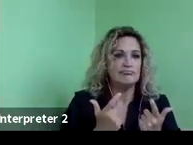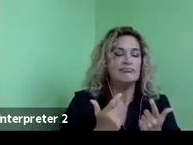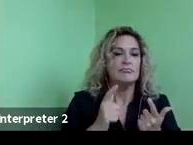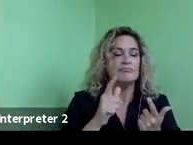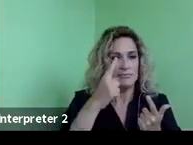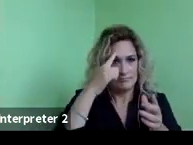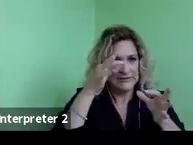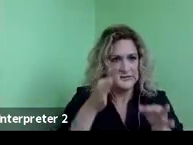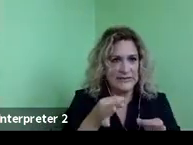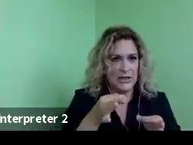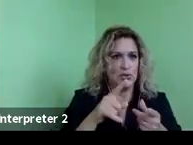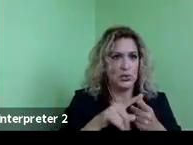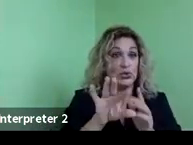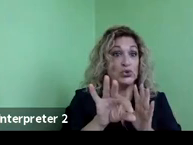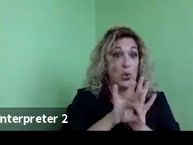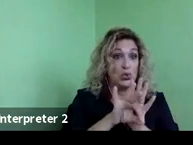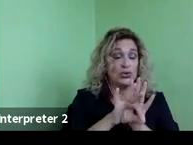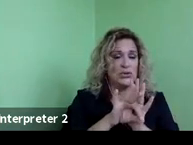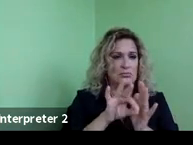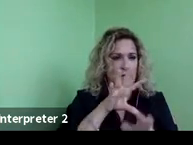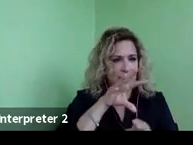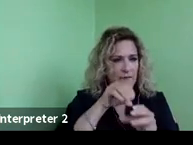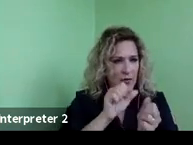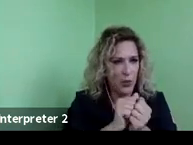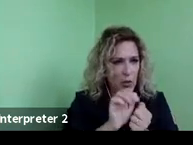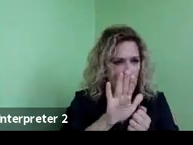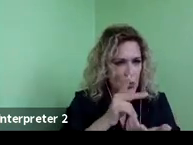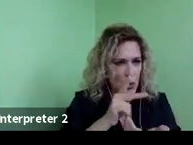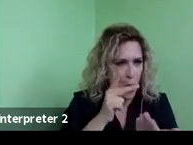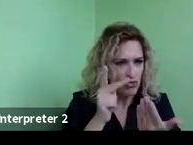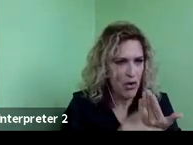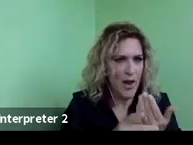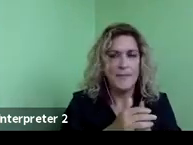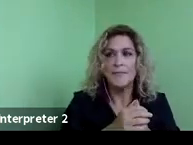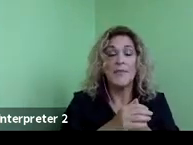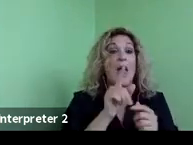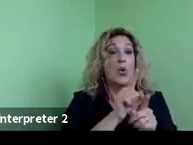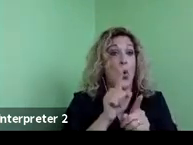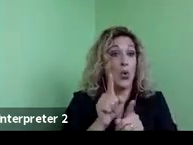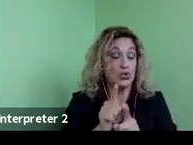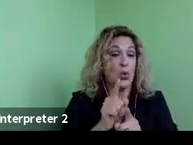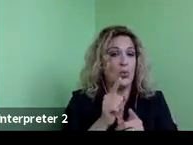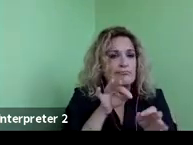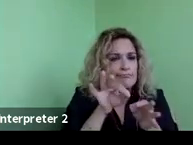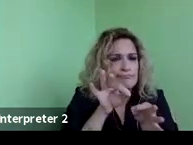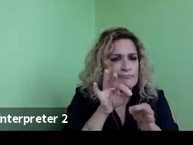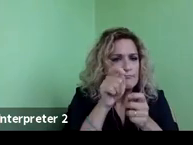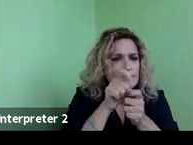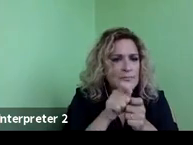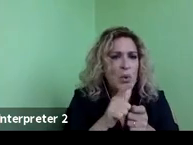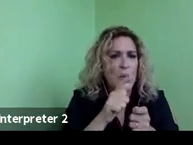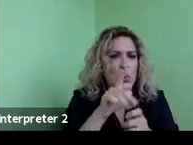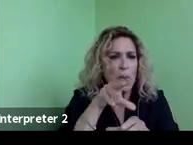that survivor has chosen to share certain information with staff at your program. You can share that information with anyone within